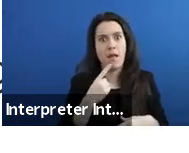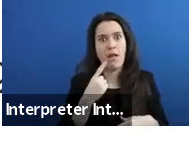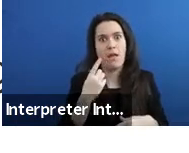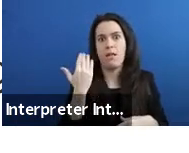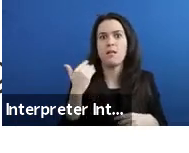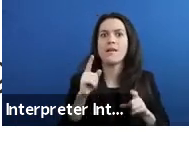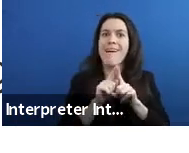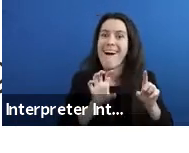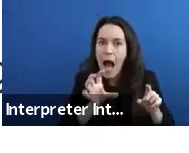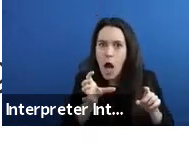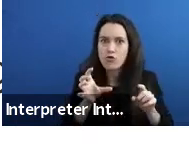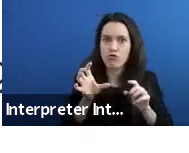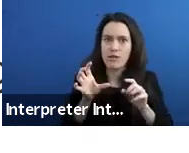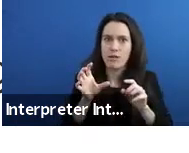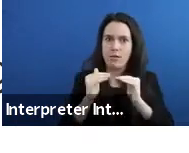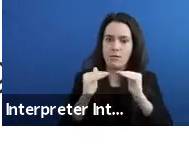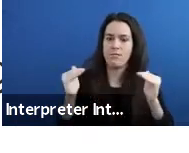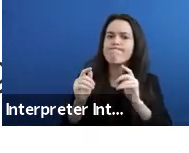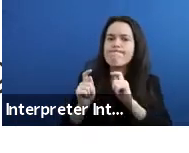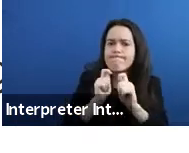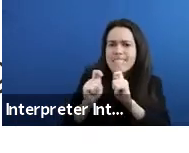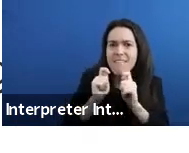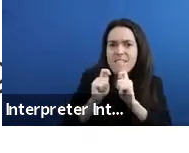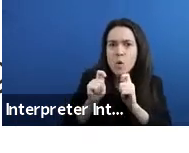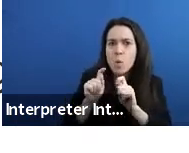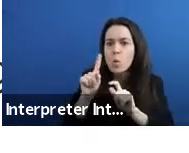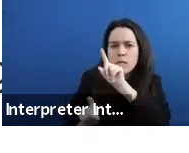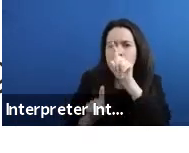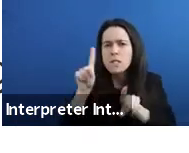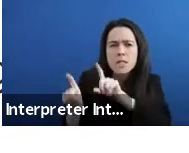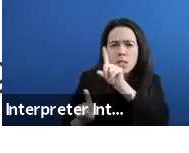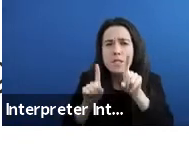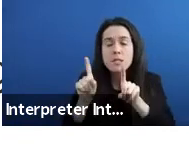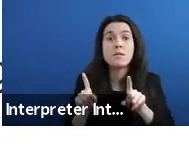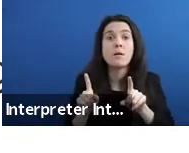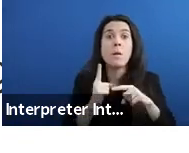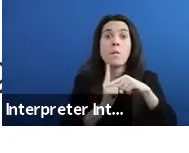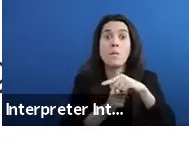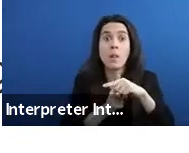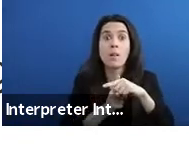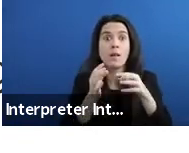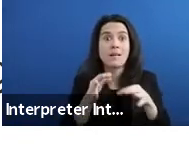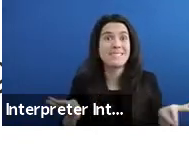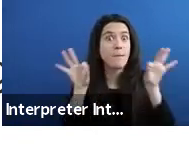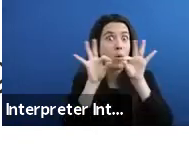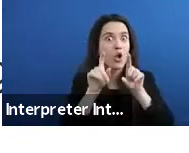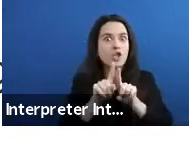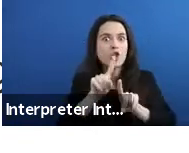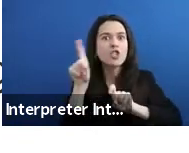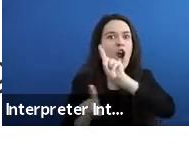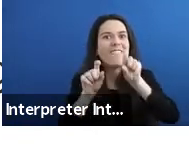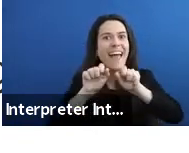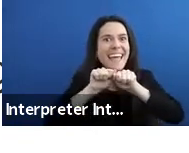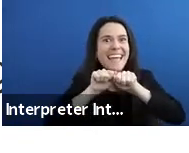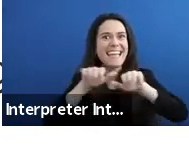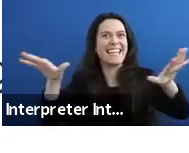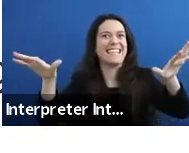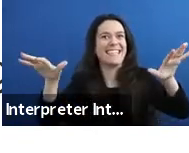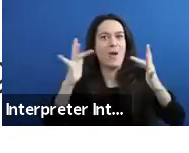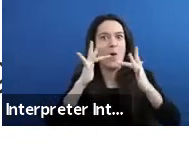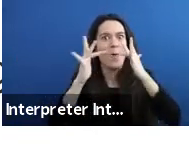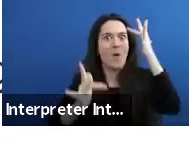countries. And also very important is the survey. The launch of the success of the